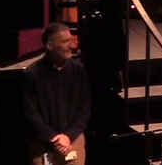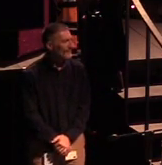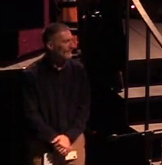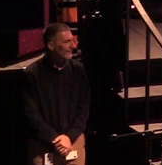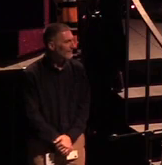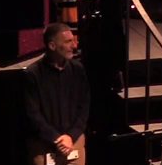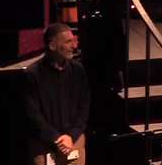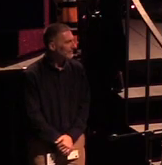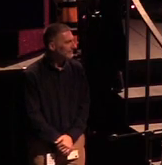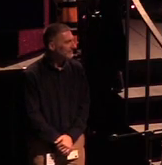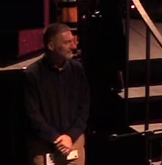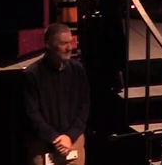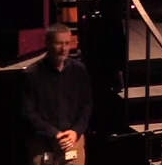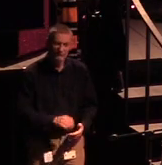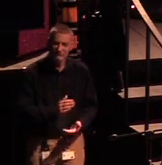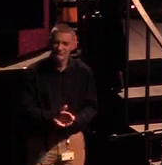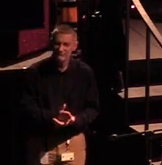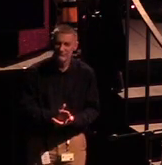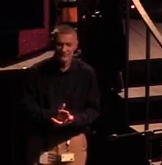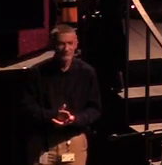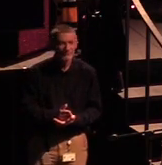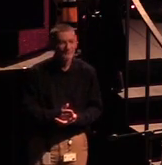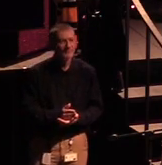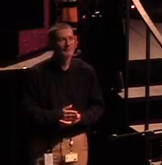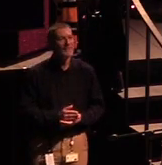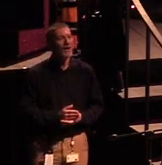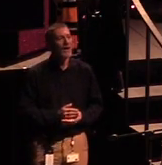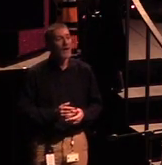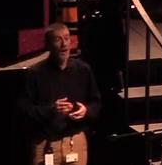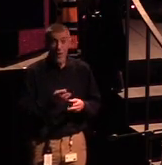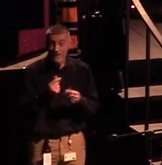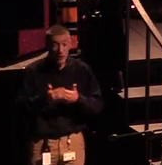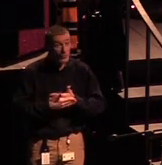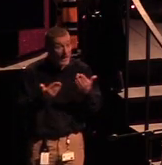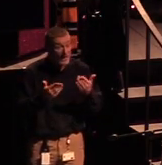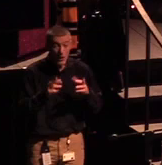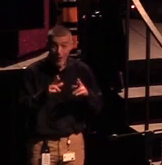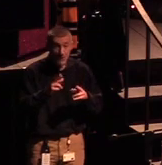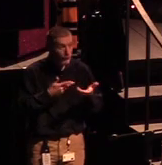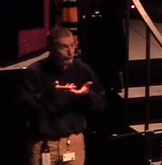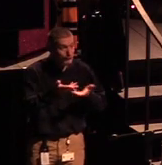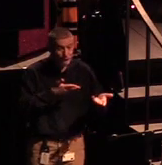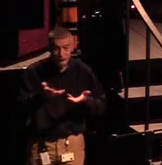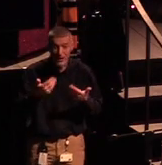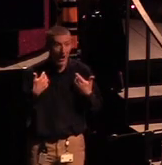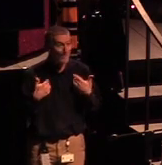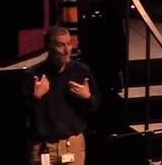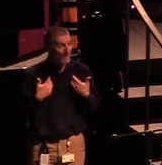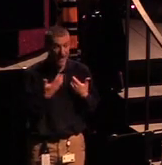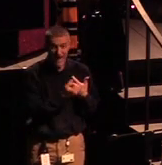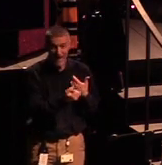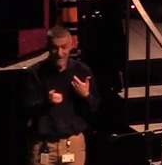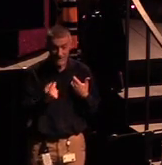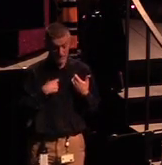I'm nearly done honestly and I hope discussions you'll have over the next few days will be fruitful on a